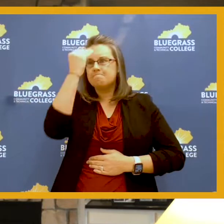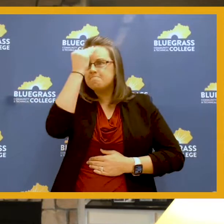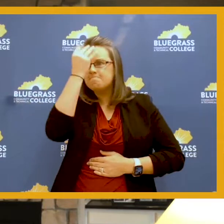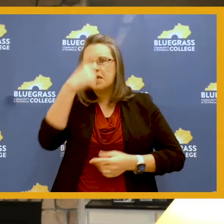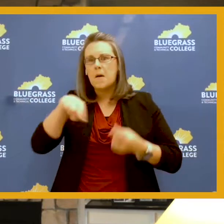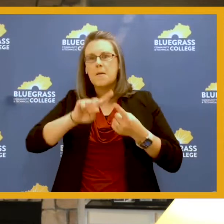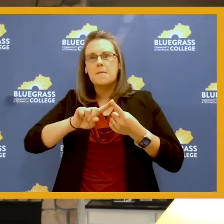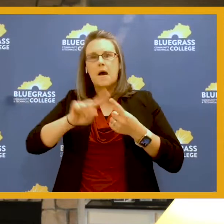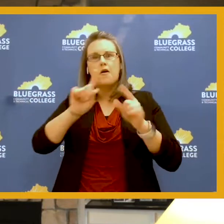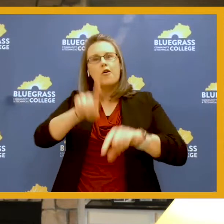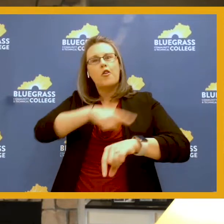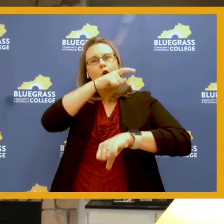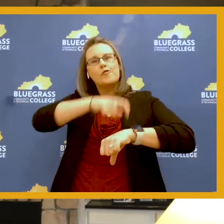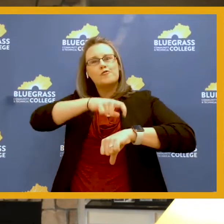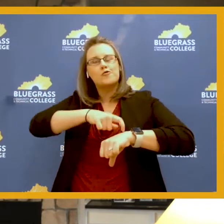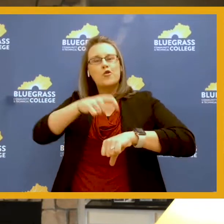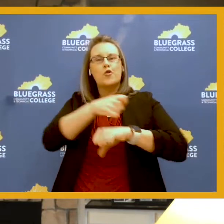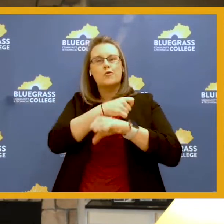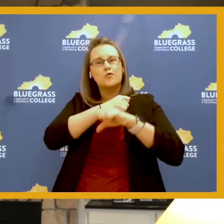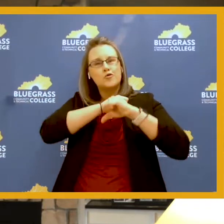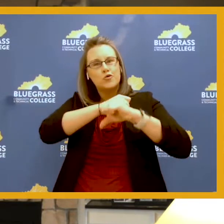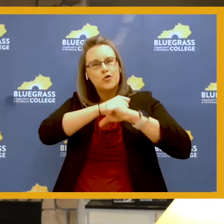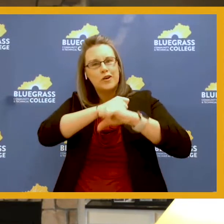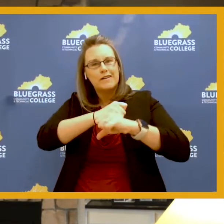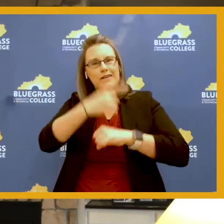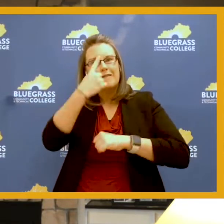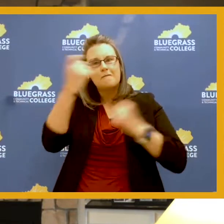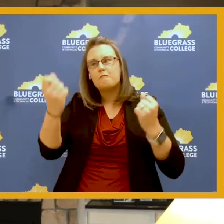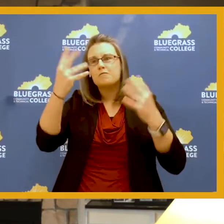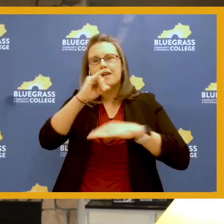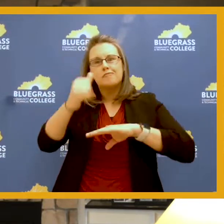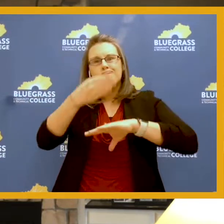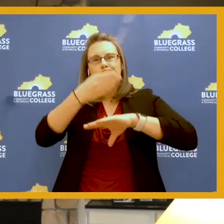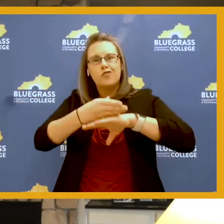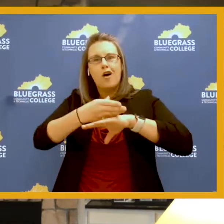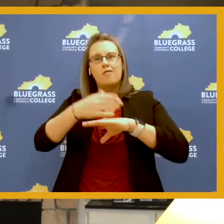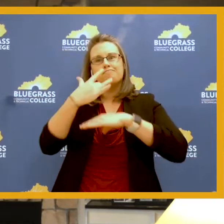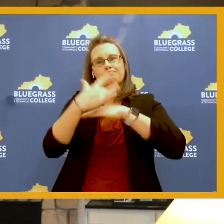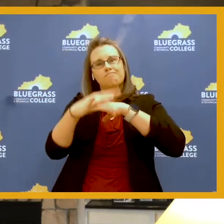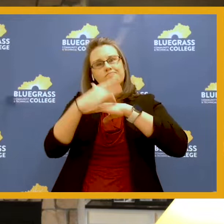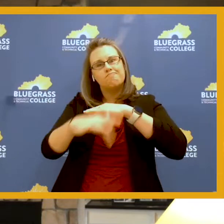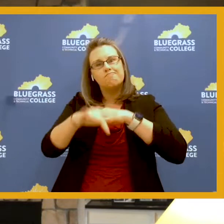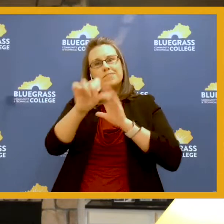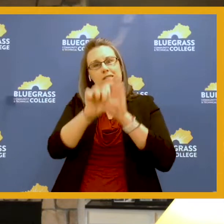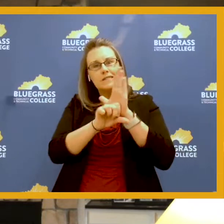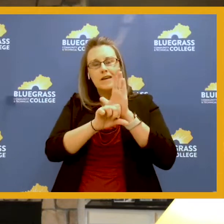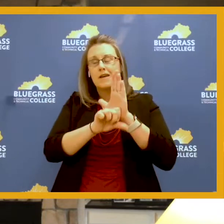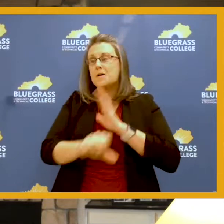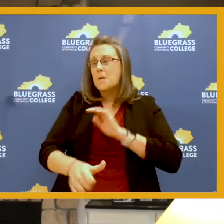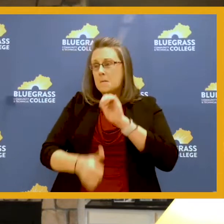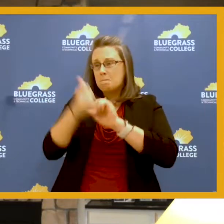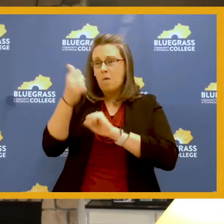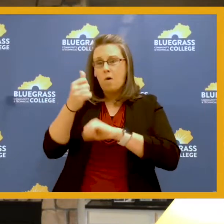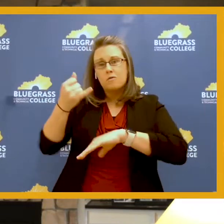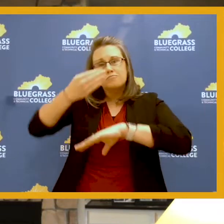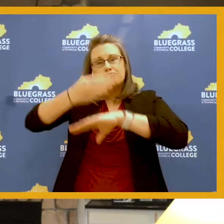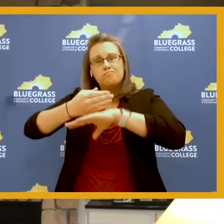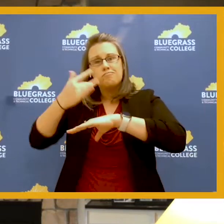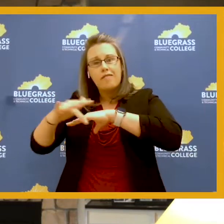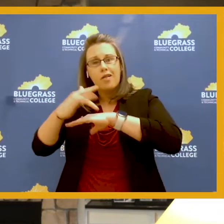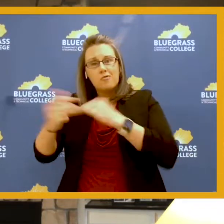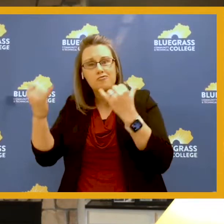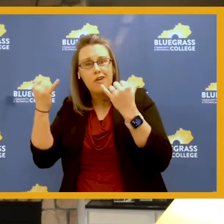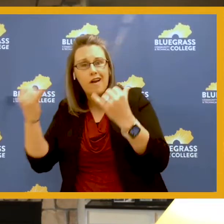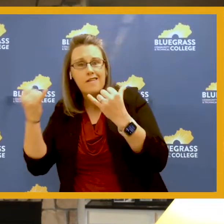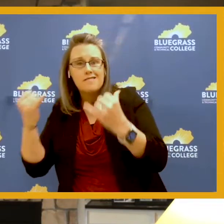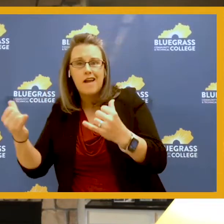long-term security of many of the jobs we normally have in the state. The jobs hit hardest by this pandemic are those